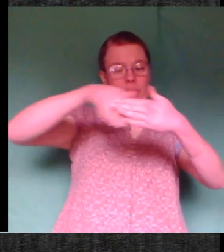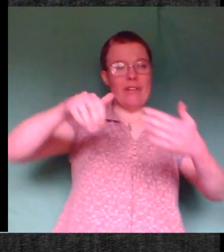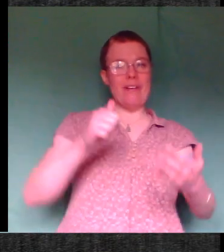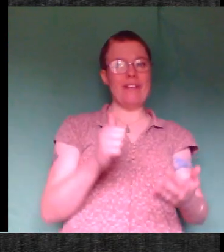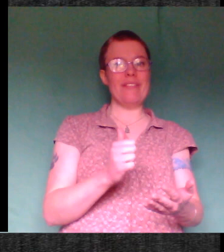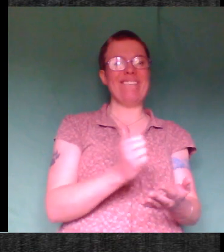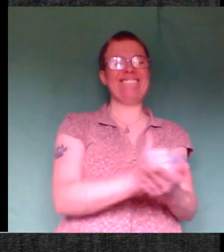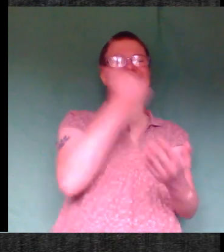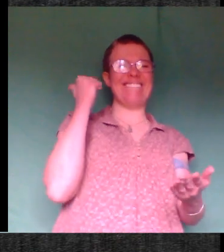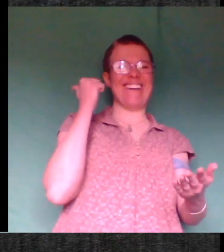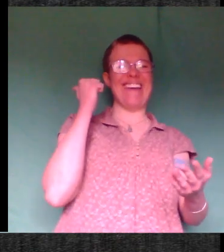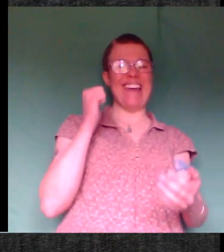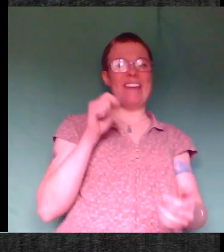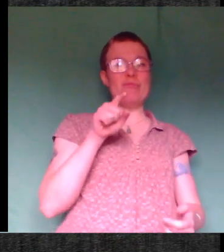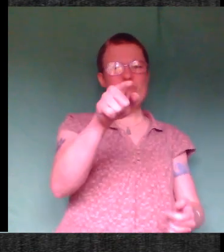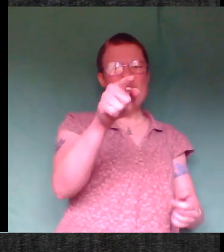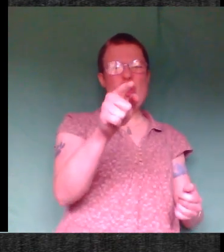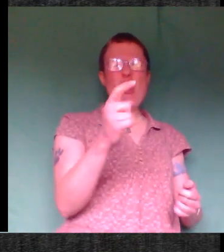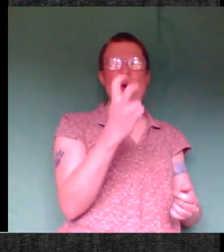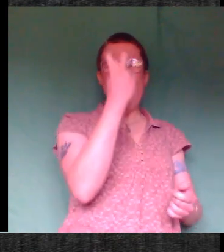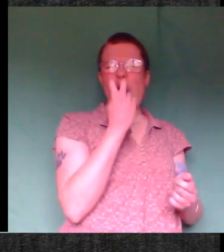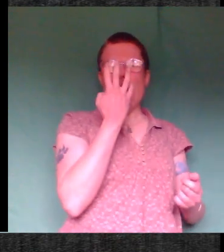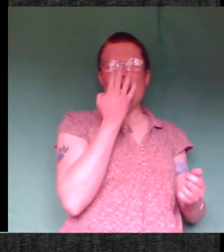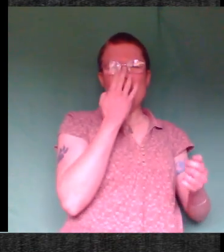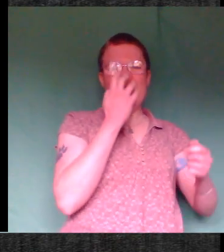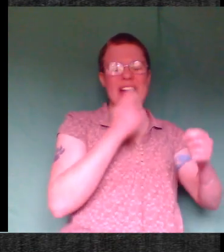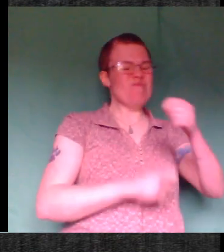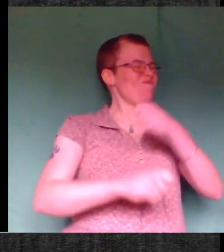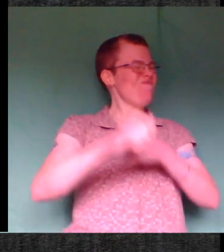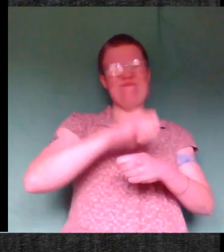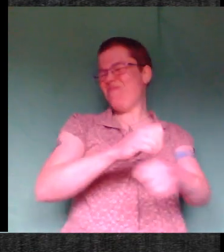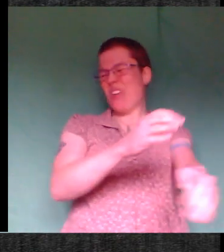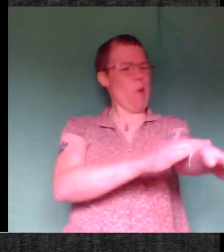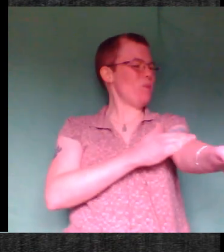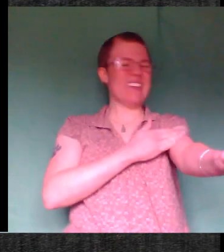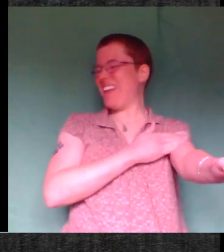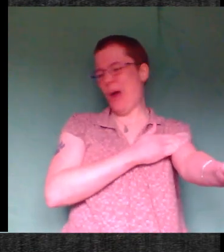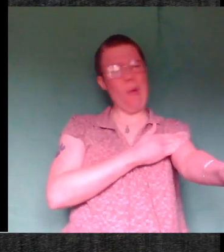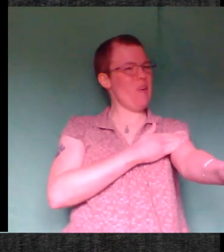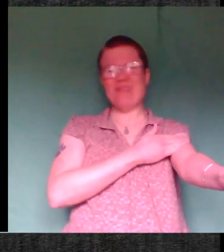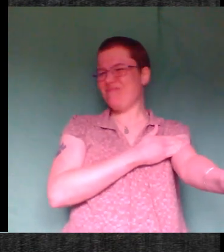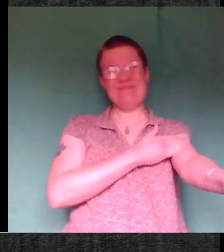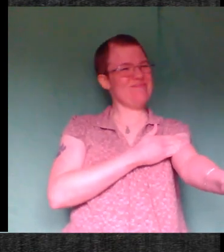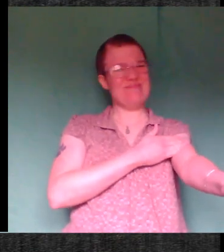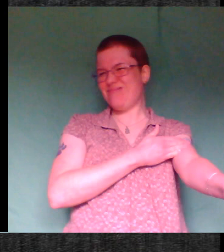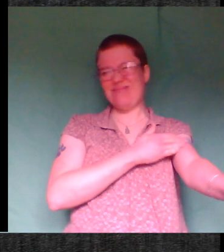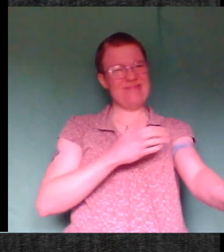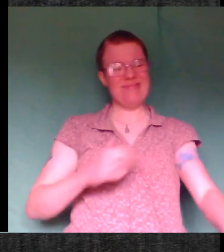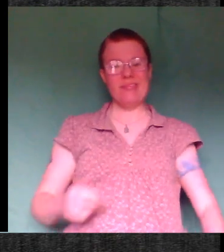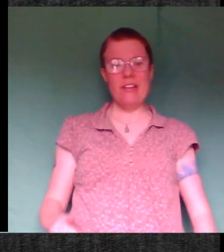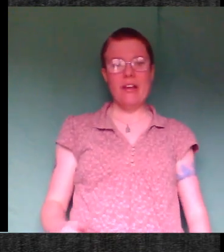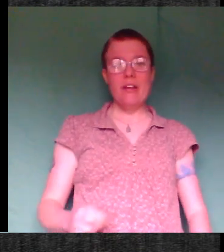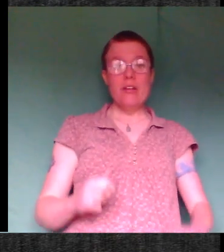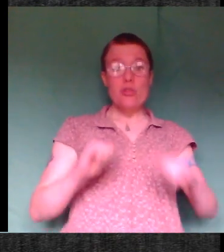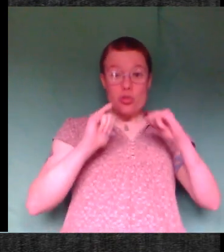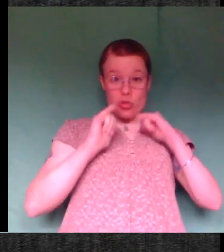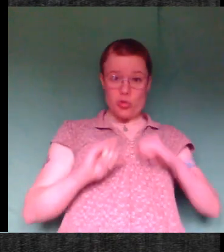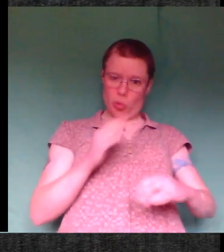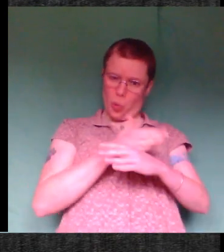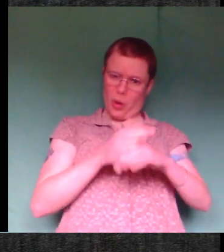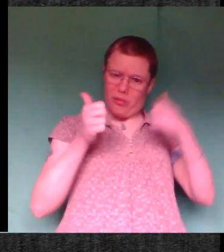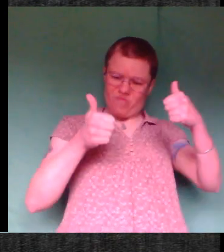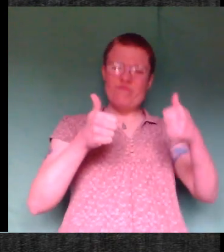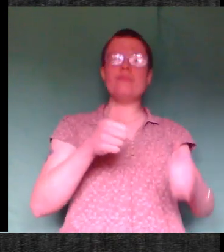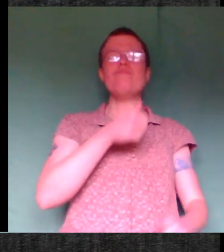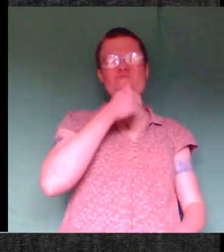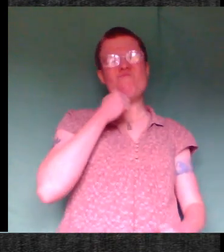It's Snake. I'm in front of the disposal facility. Excellent, Snake. Age hasn't slowed you down one bit. How's